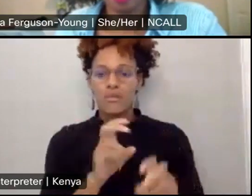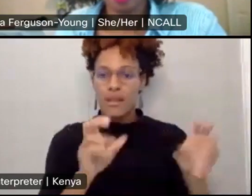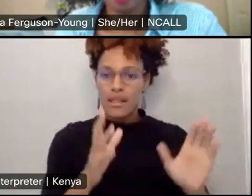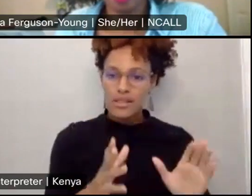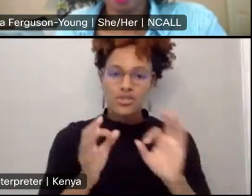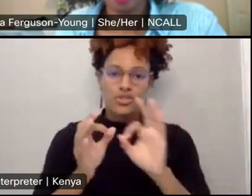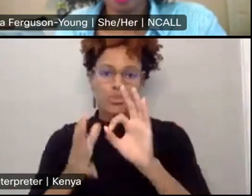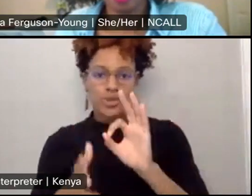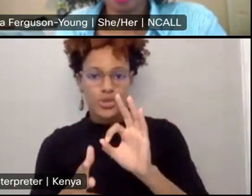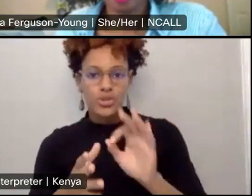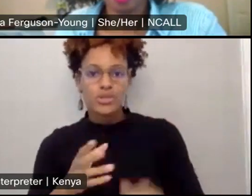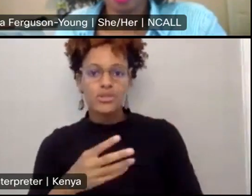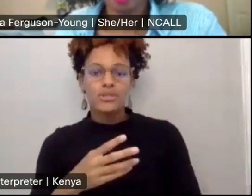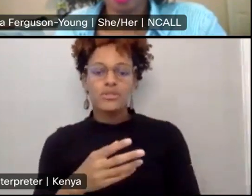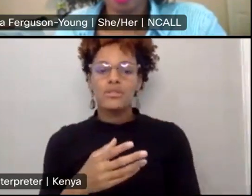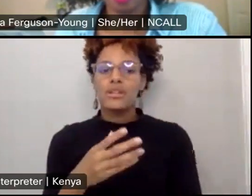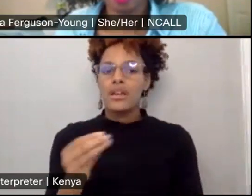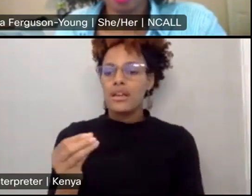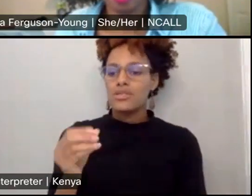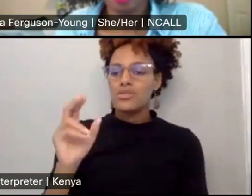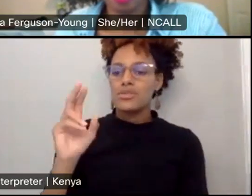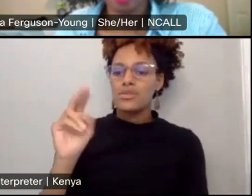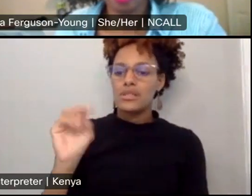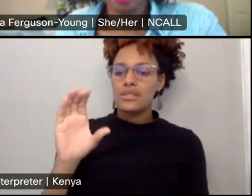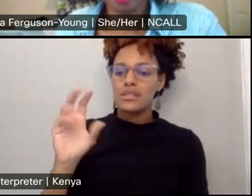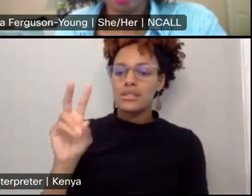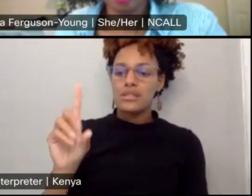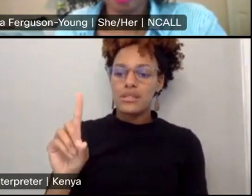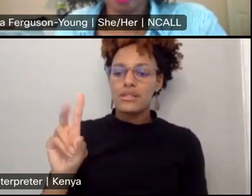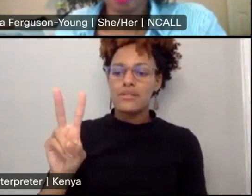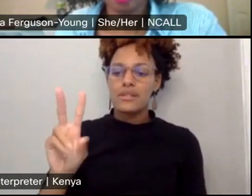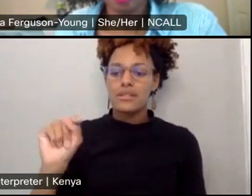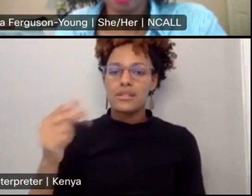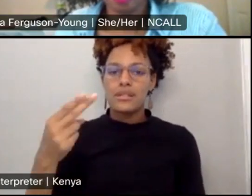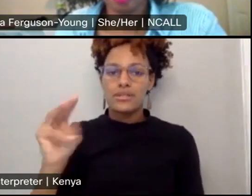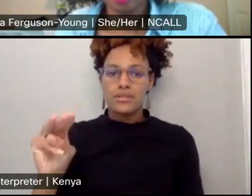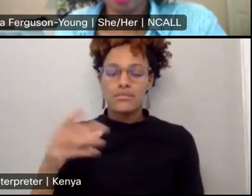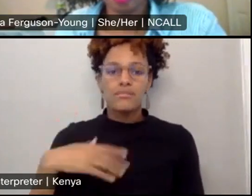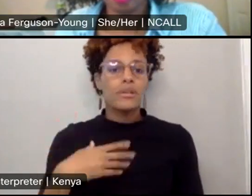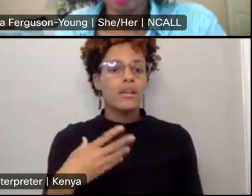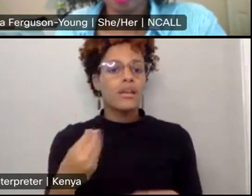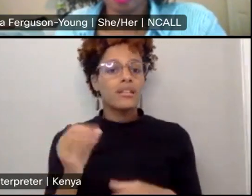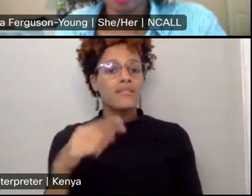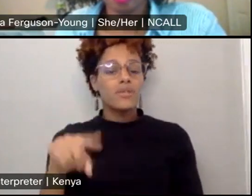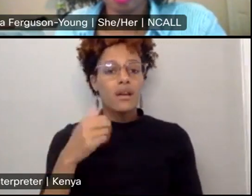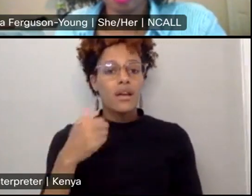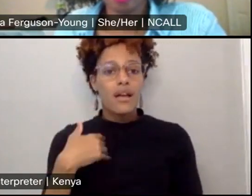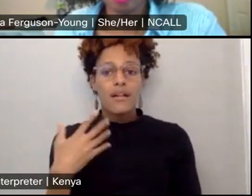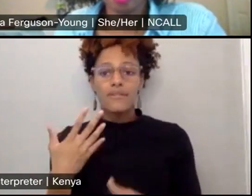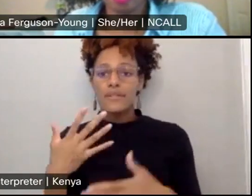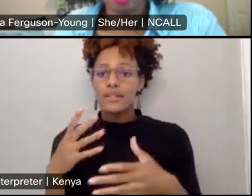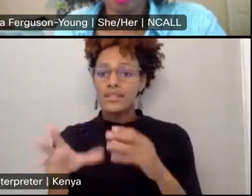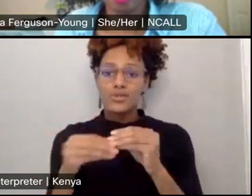interpreters, to NCDVTMH. If you do have any more follow-up